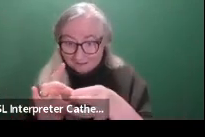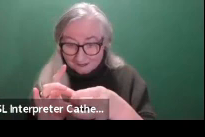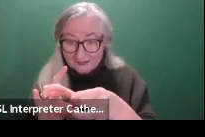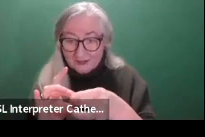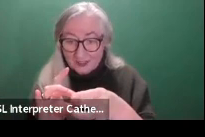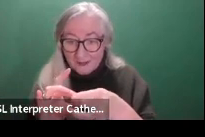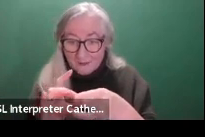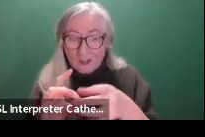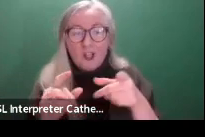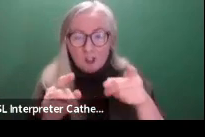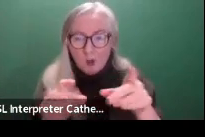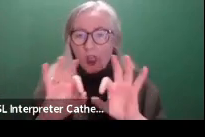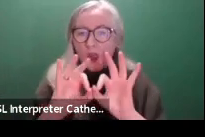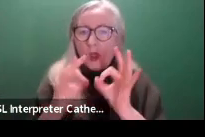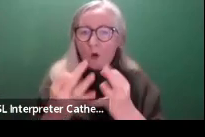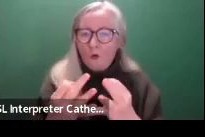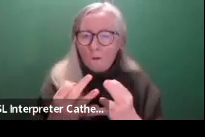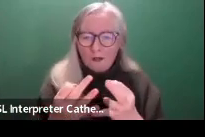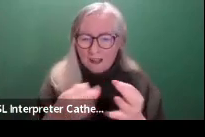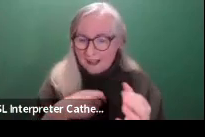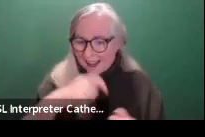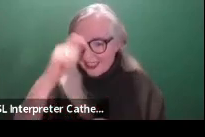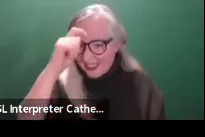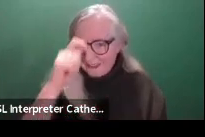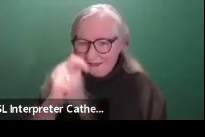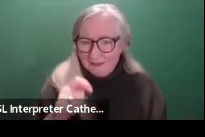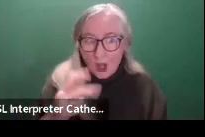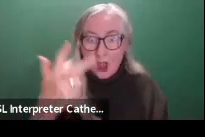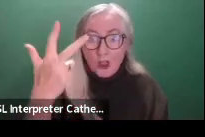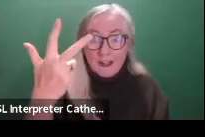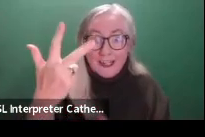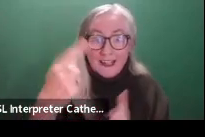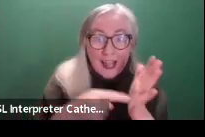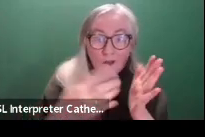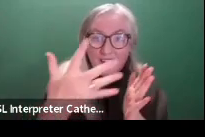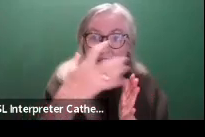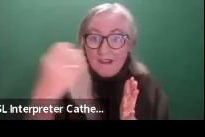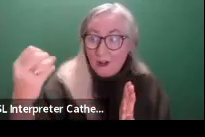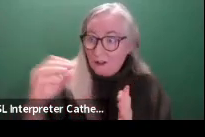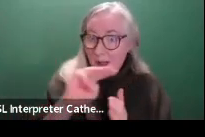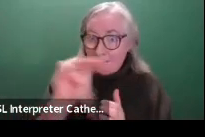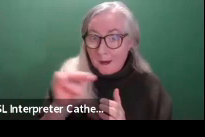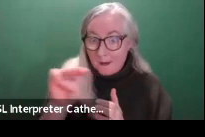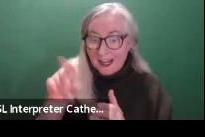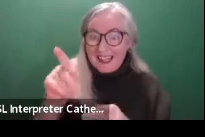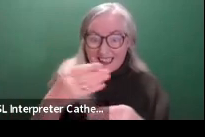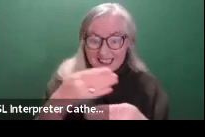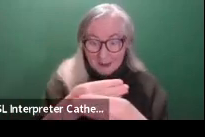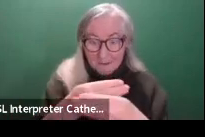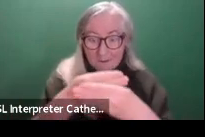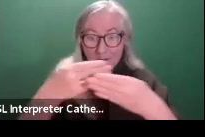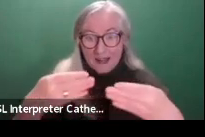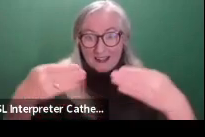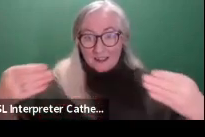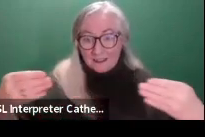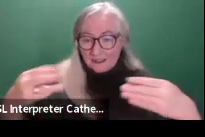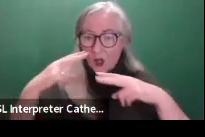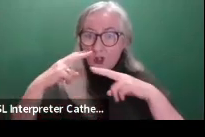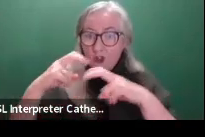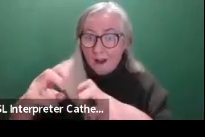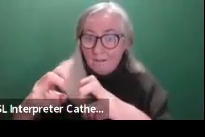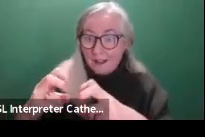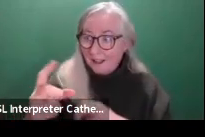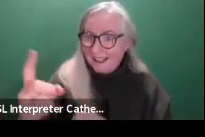the cohort in this was, I think it's about 3,500 people, which is one of the biggest surveys that has